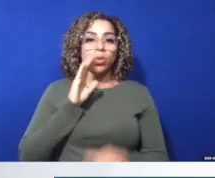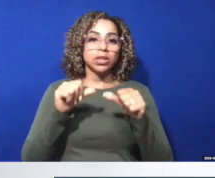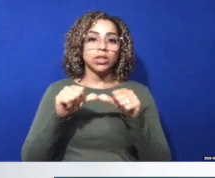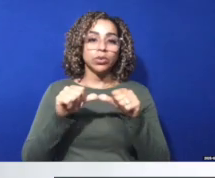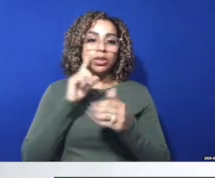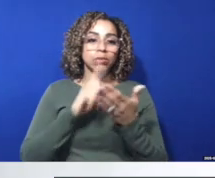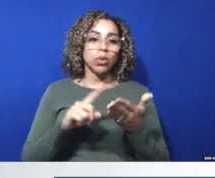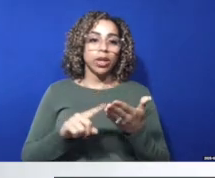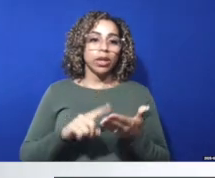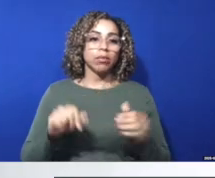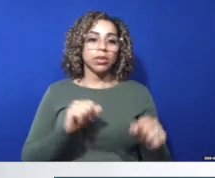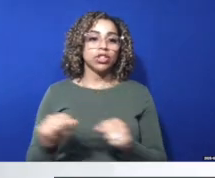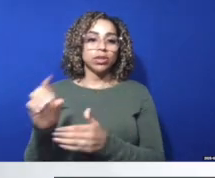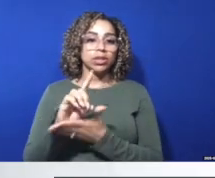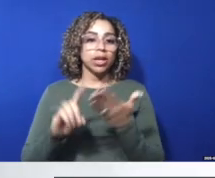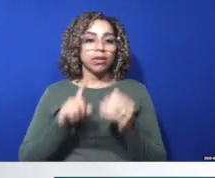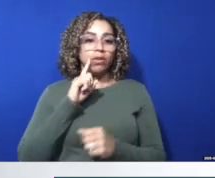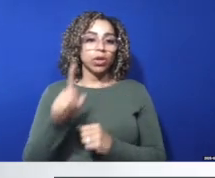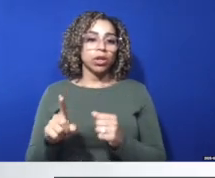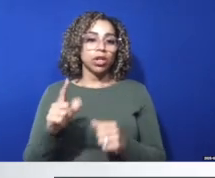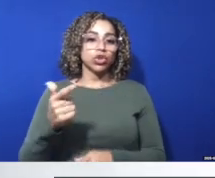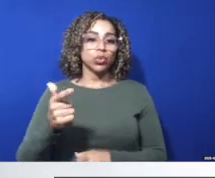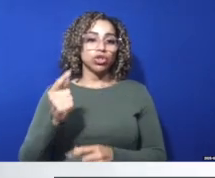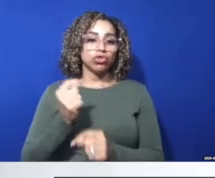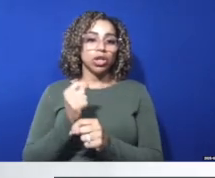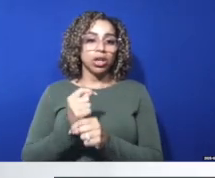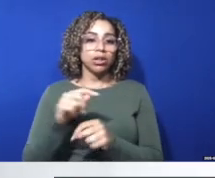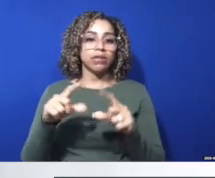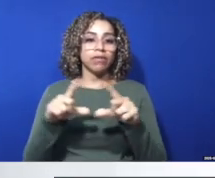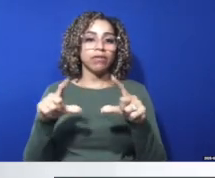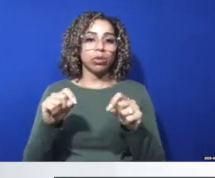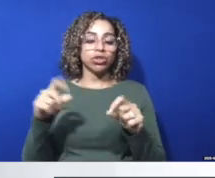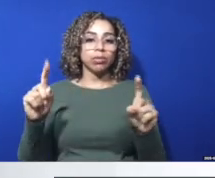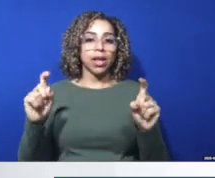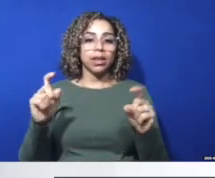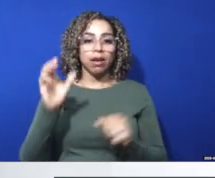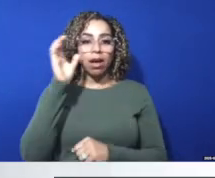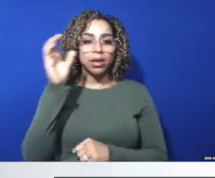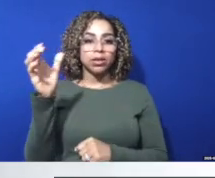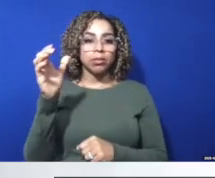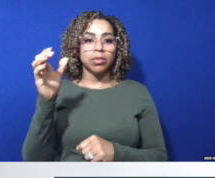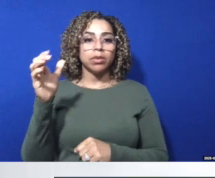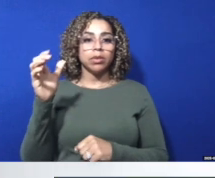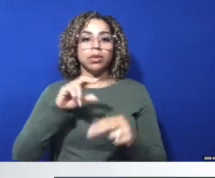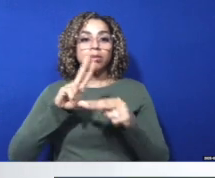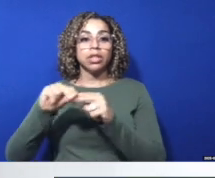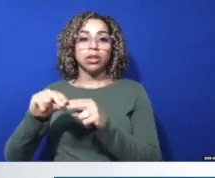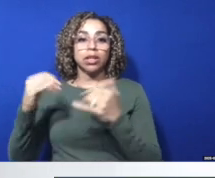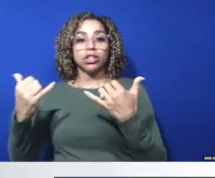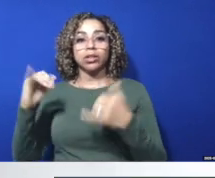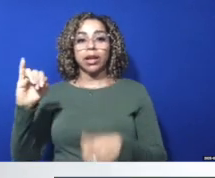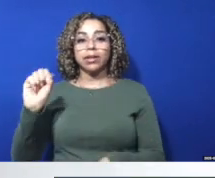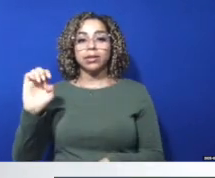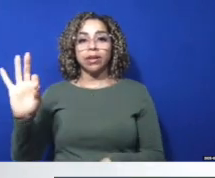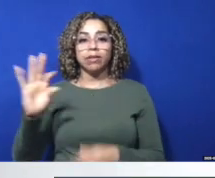used truck voucher pilot concept, building on existing ISEF solutions. A work group on these concepts was held on June